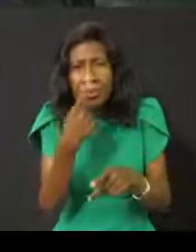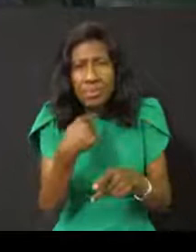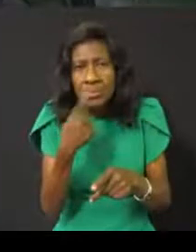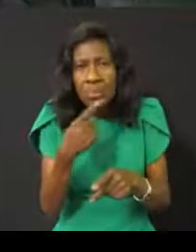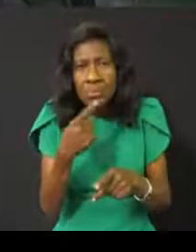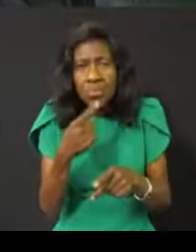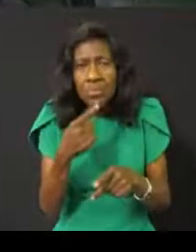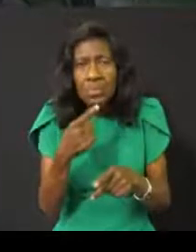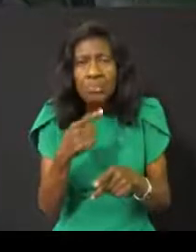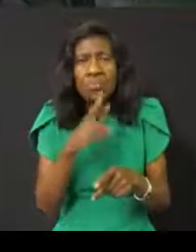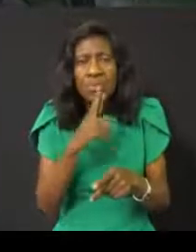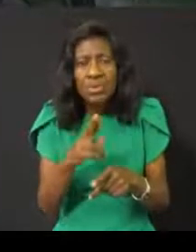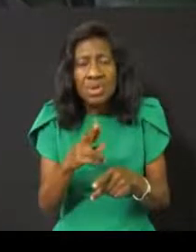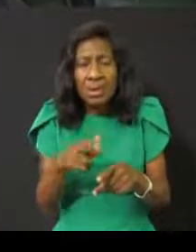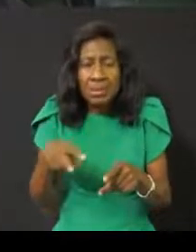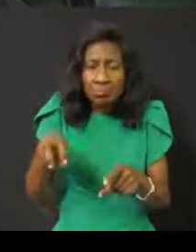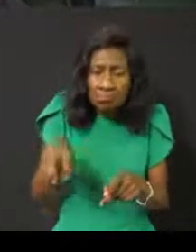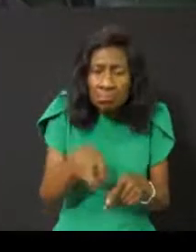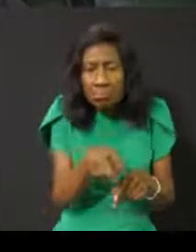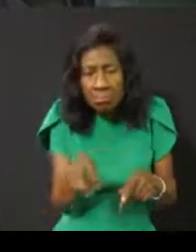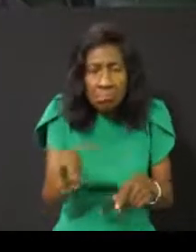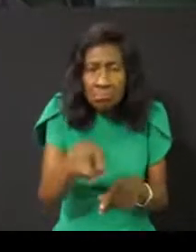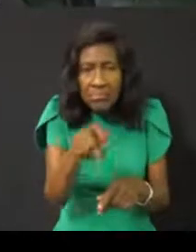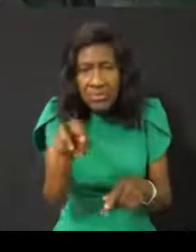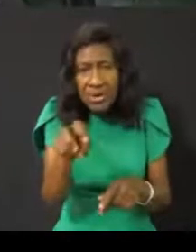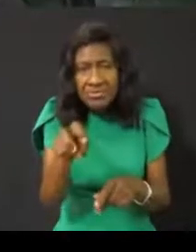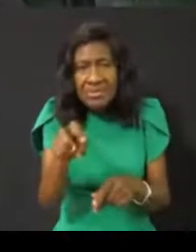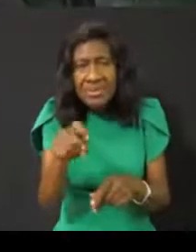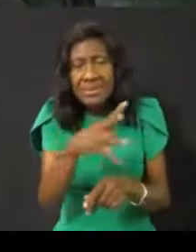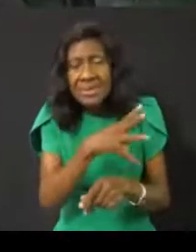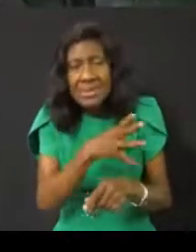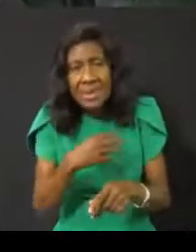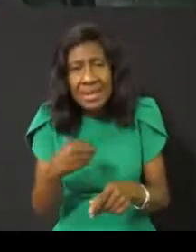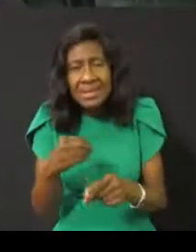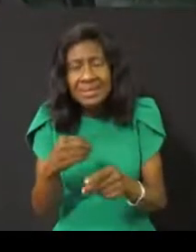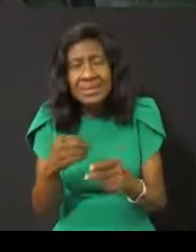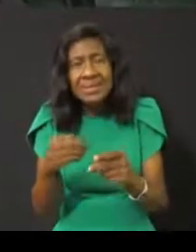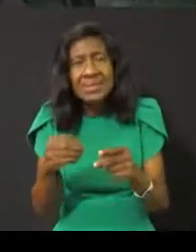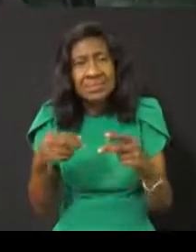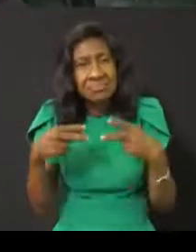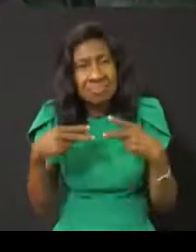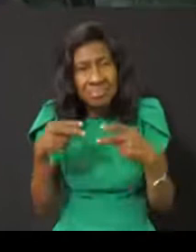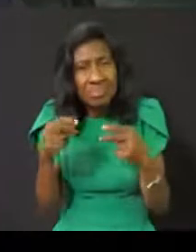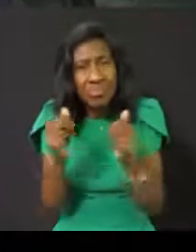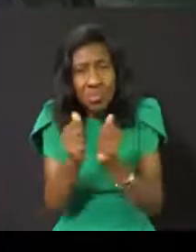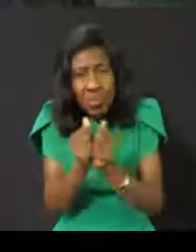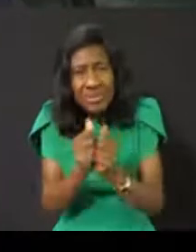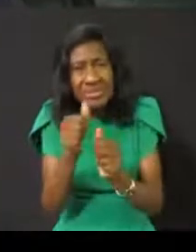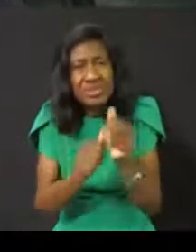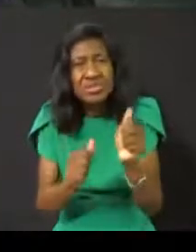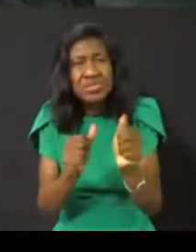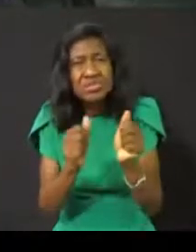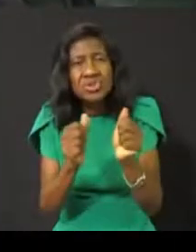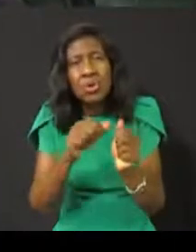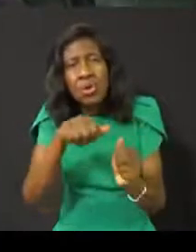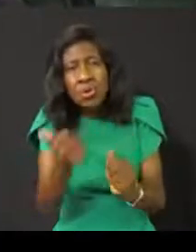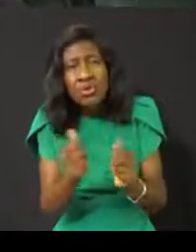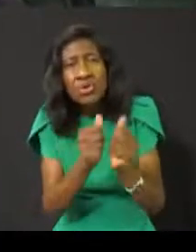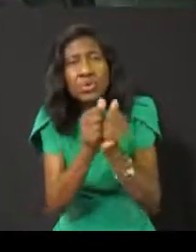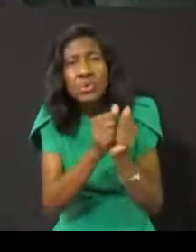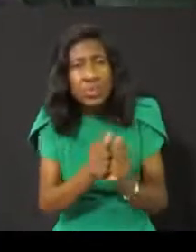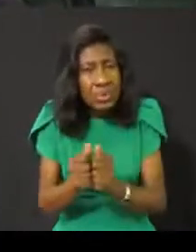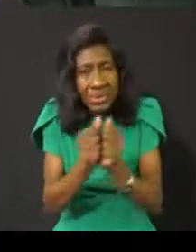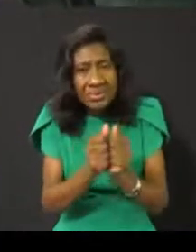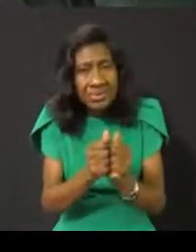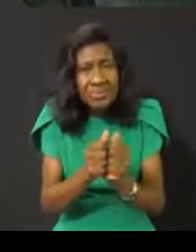mobile people and the people who mix most, who go out enjoying lives, and that's absolutely right. That's what you should be doing. But it's those people in particular